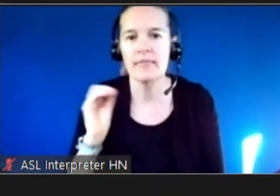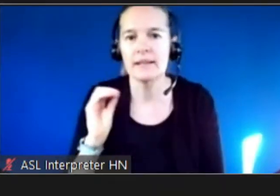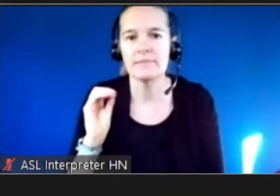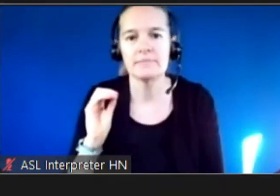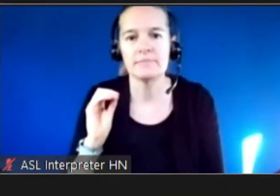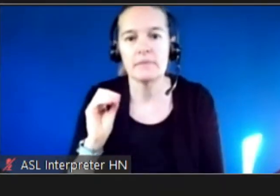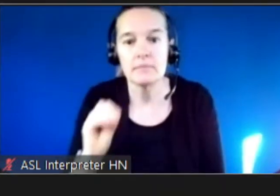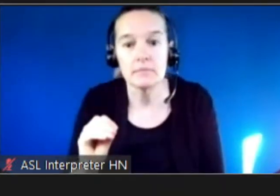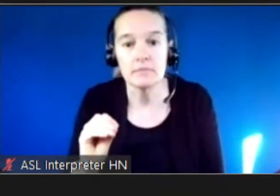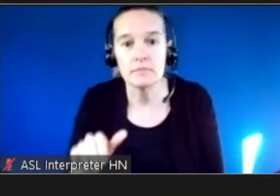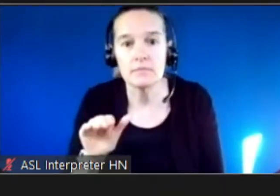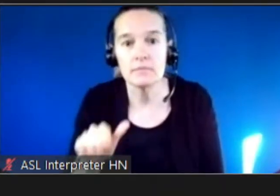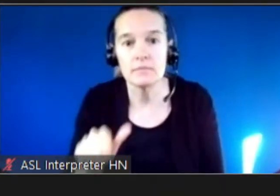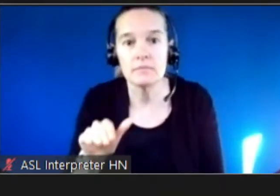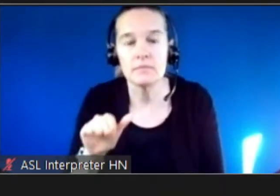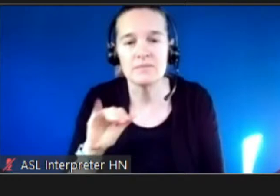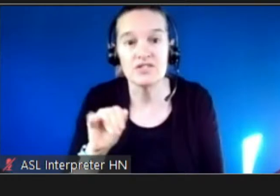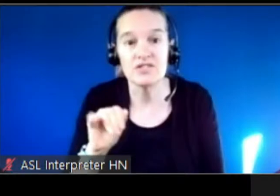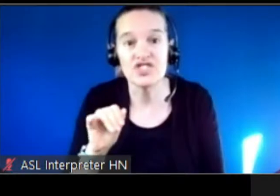Hello, Jackie. Okay,